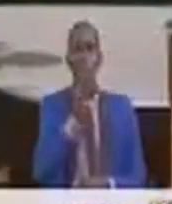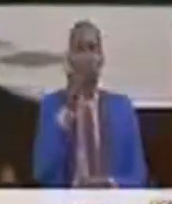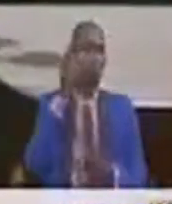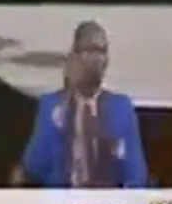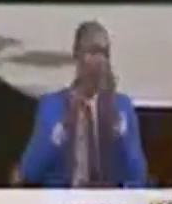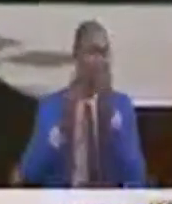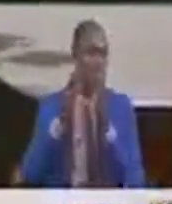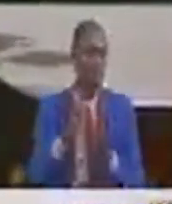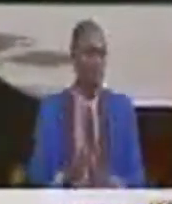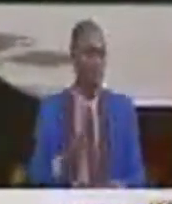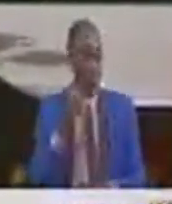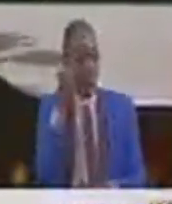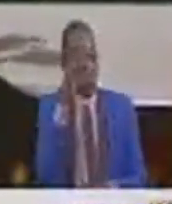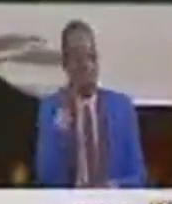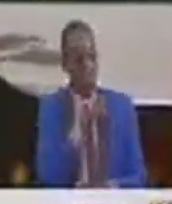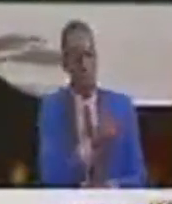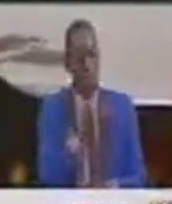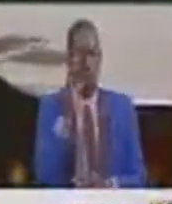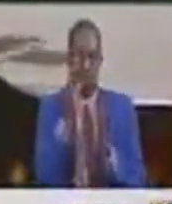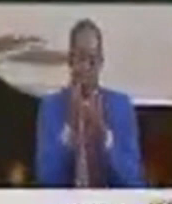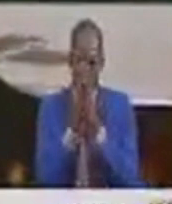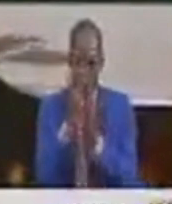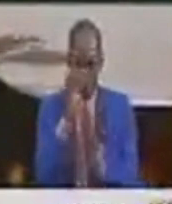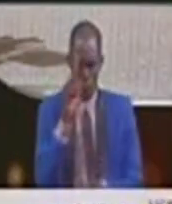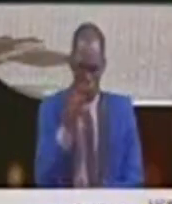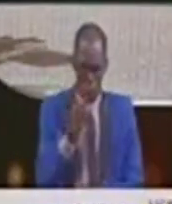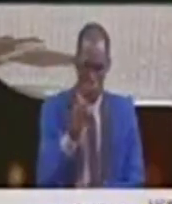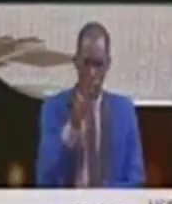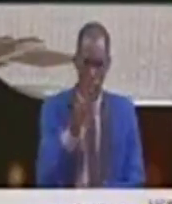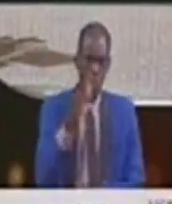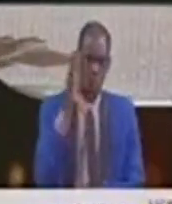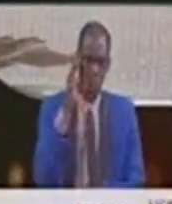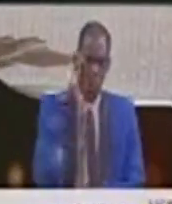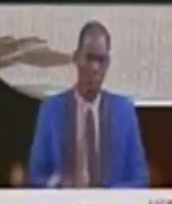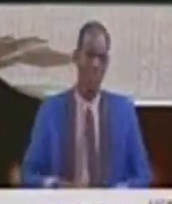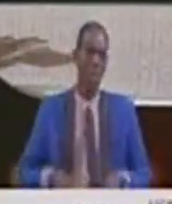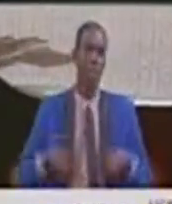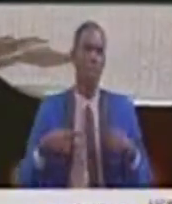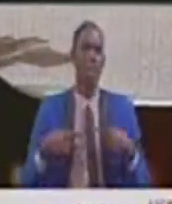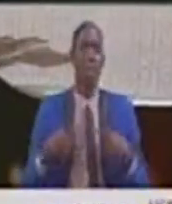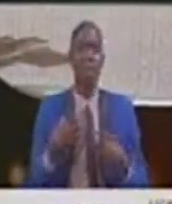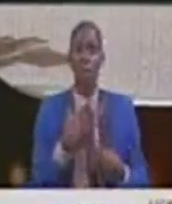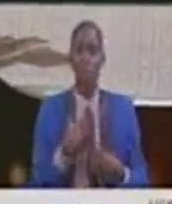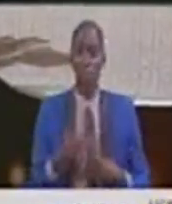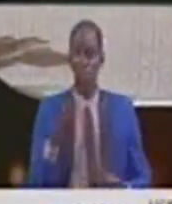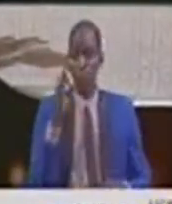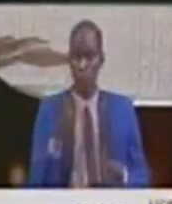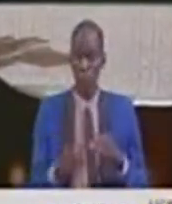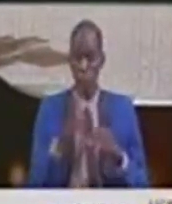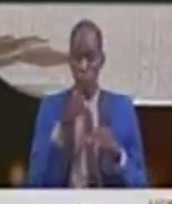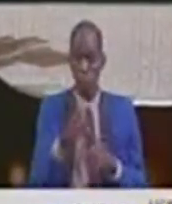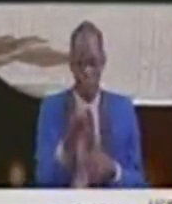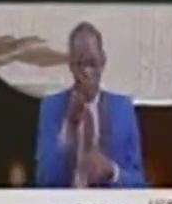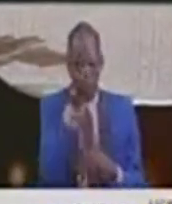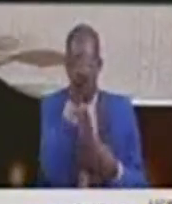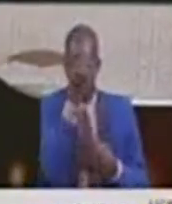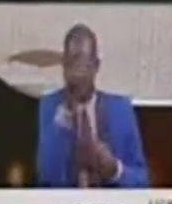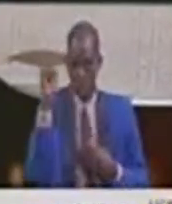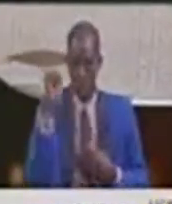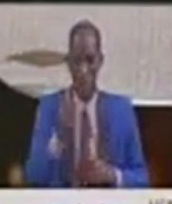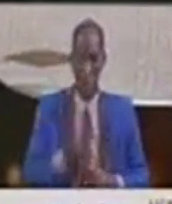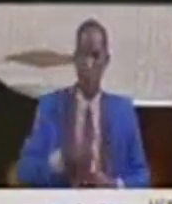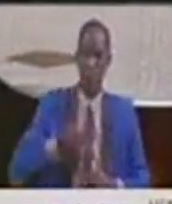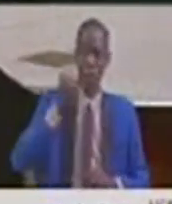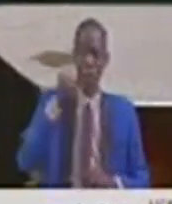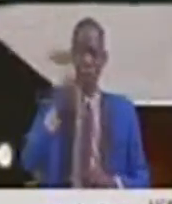pray for thee, and thou shalt live. And if thou restore her not,